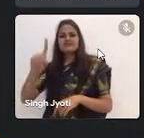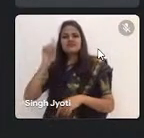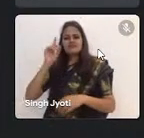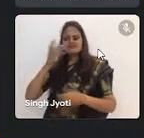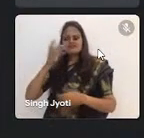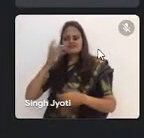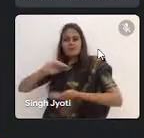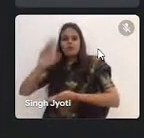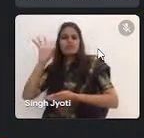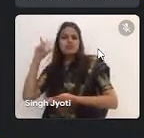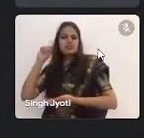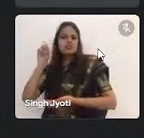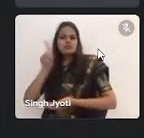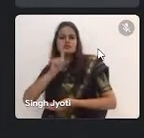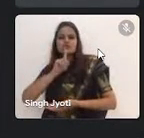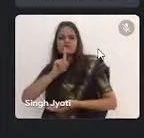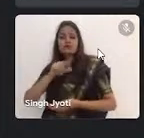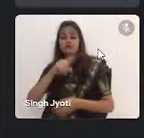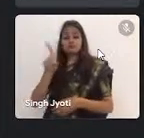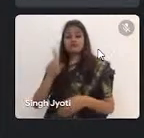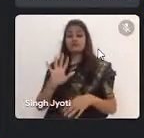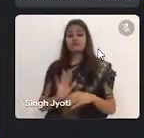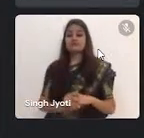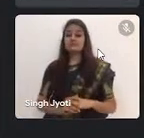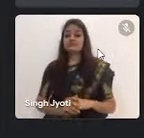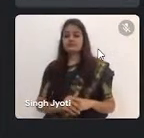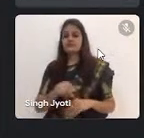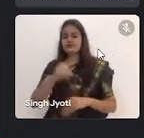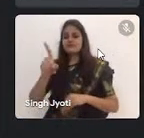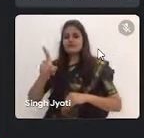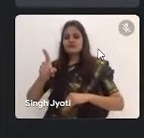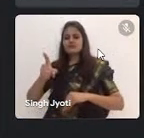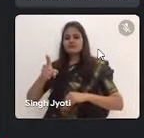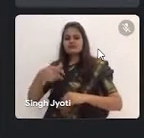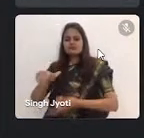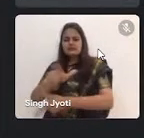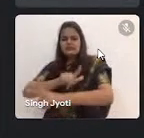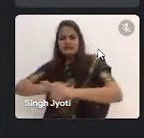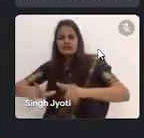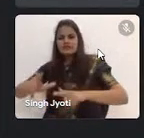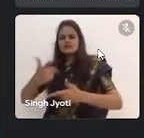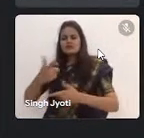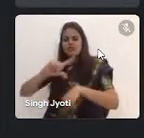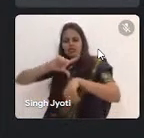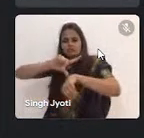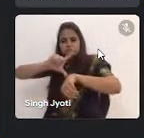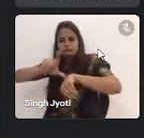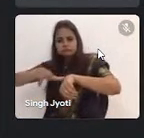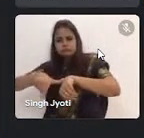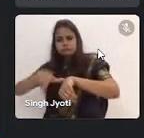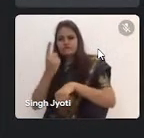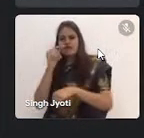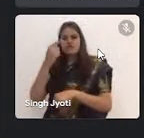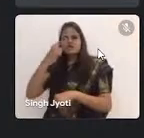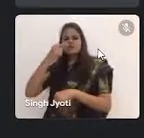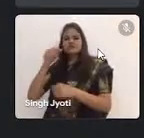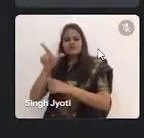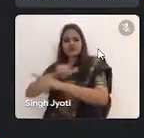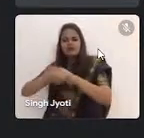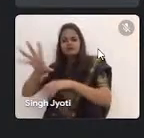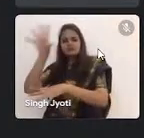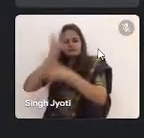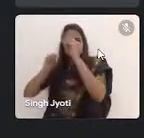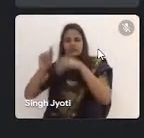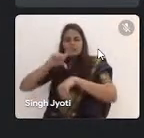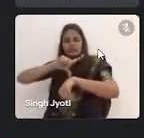learning language because you're deaf will have lifetime consequences. So obviously, if you're a deaf child with